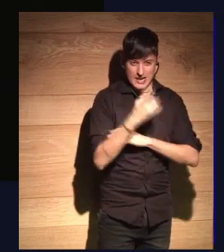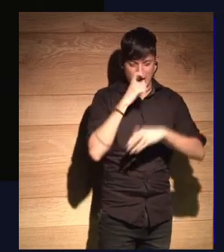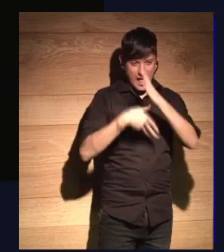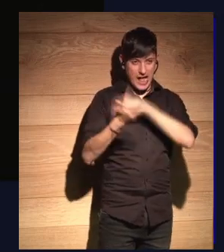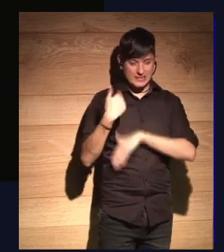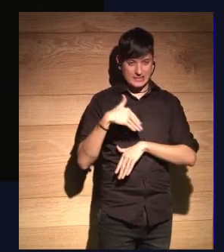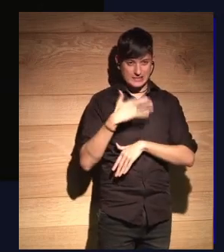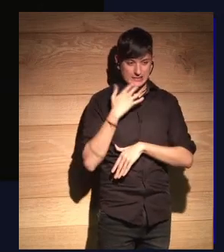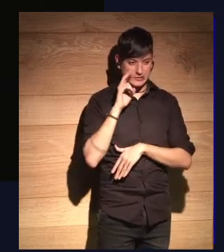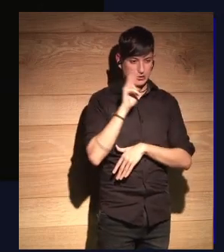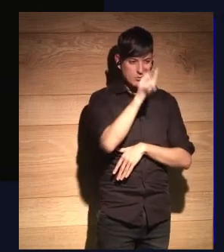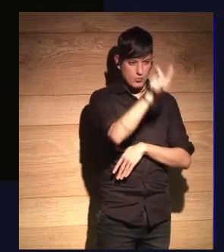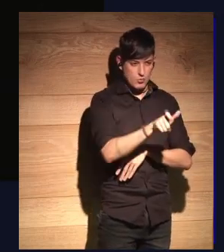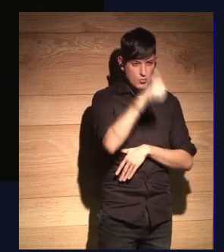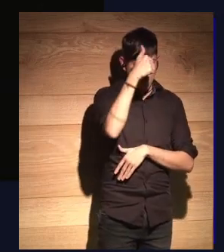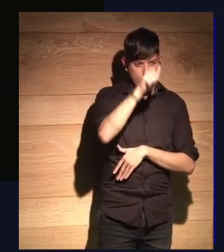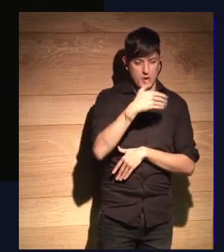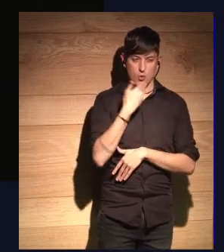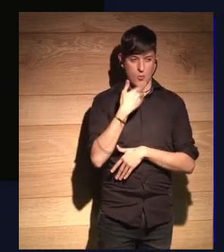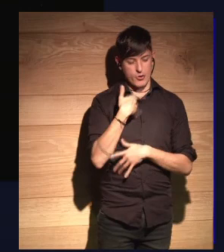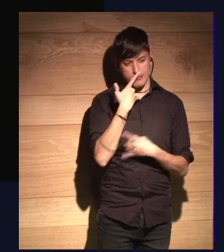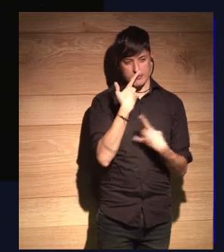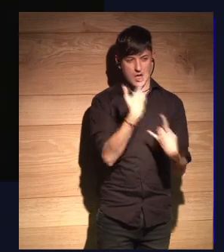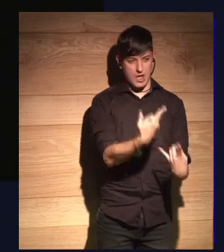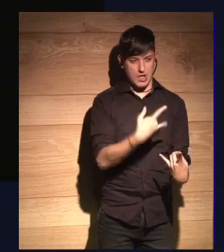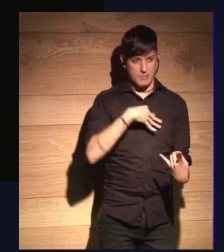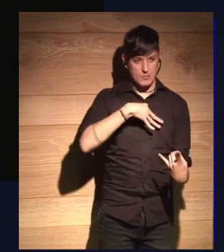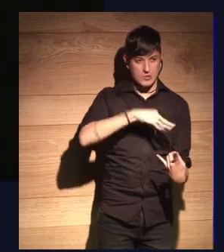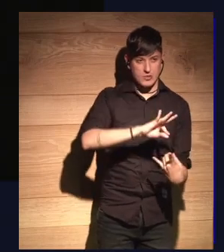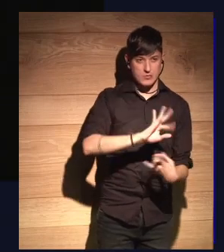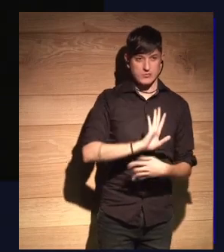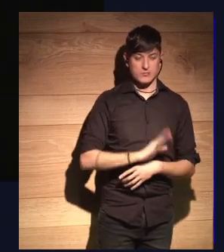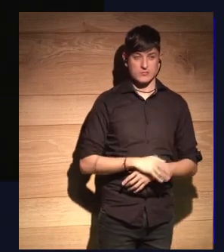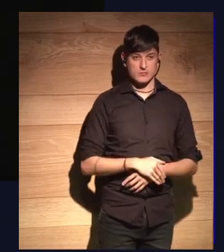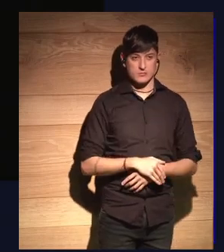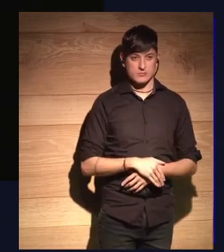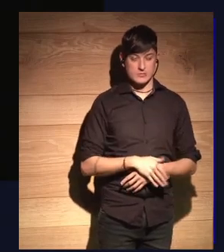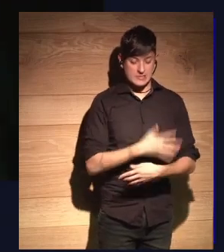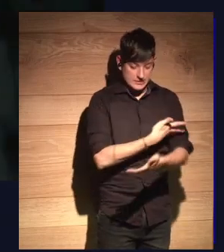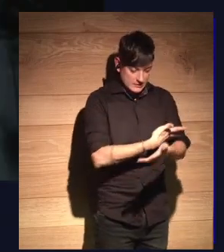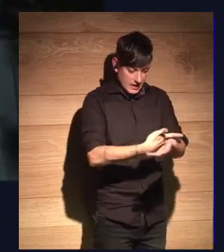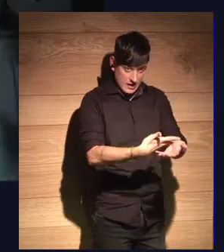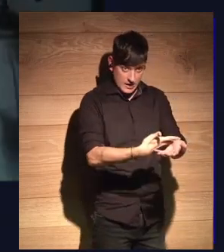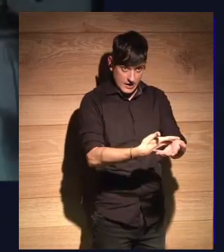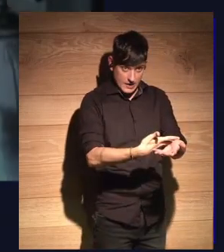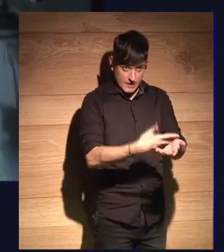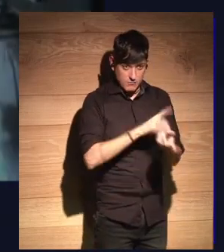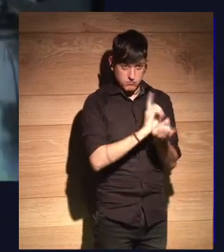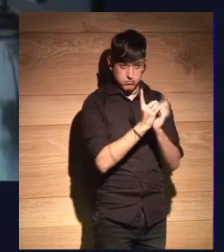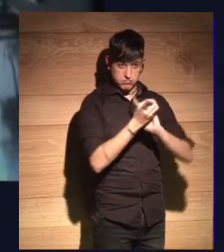my beloved, and my blood be cold the while, and my heart